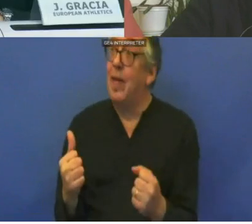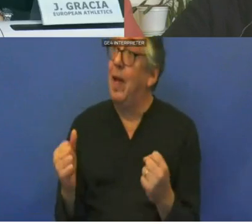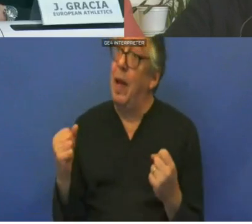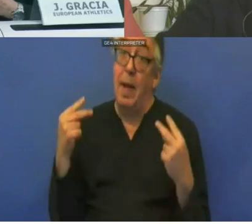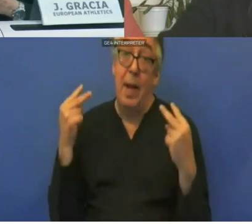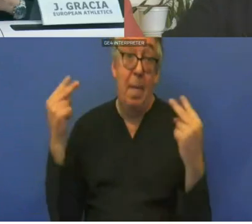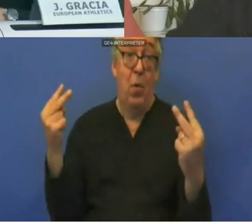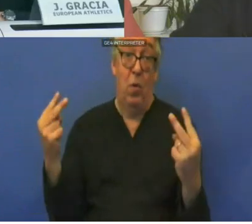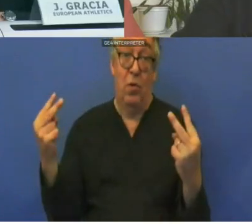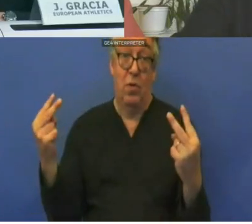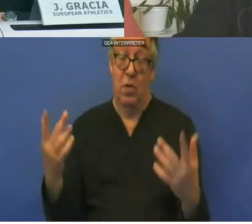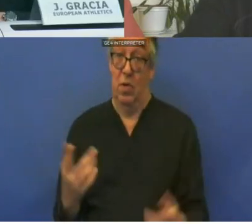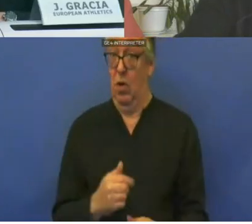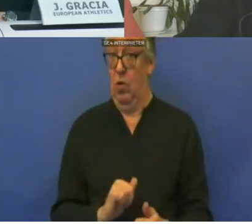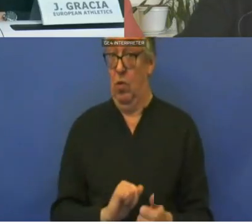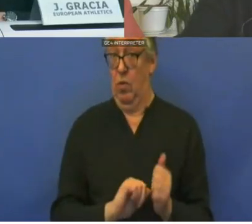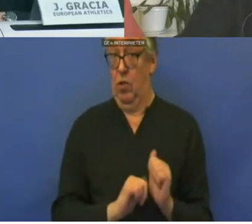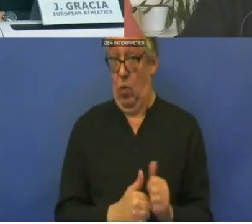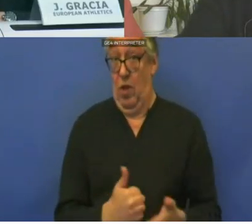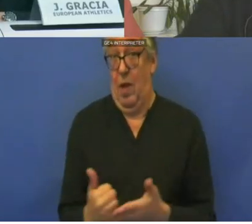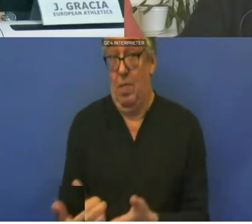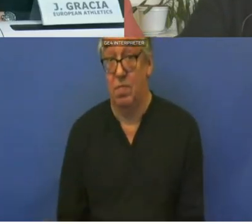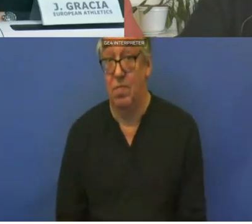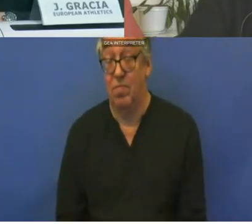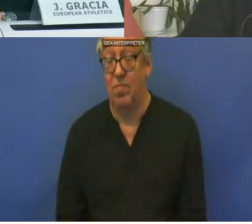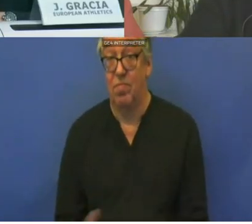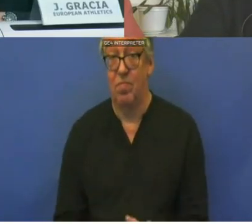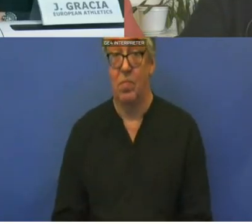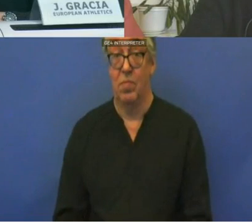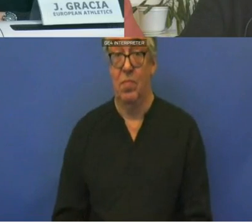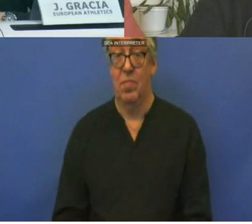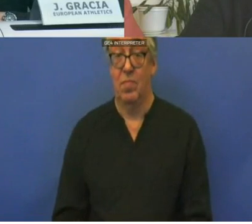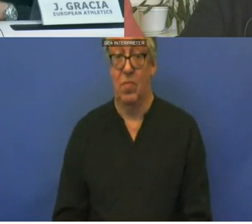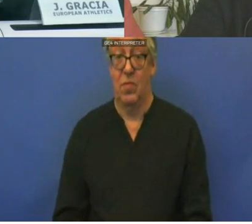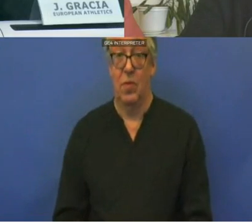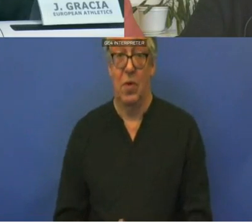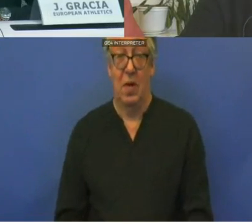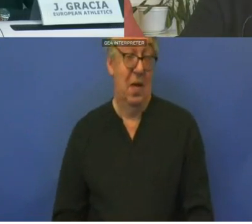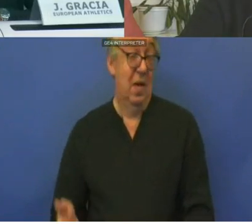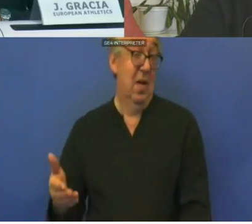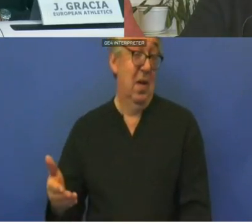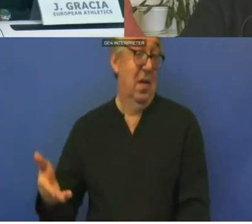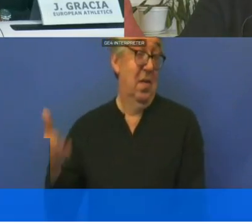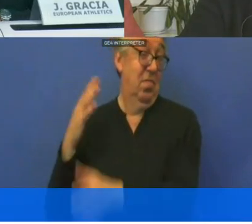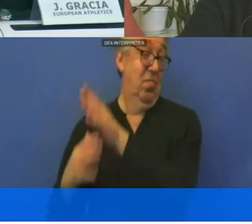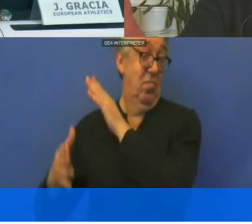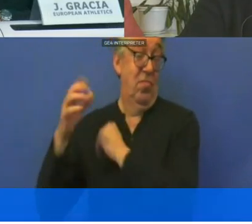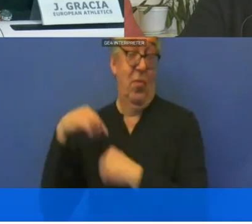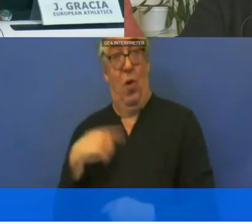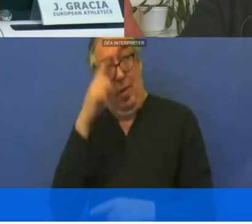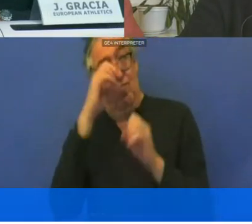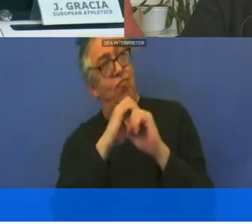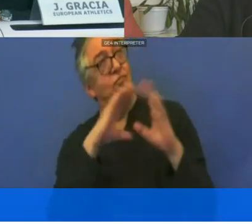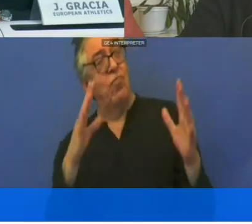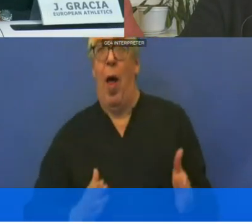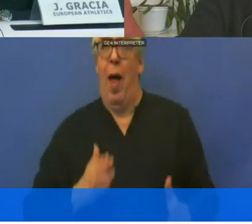Athletics has always been seen as a competition. And you said it in your introduction earlier that European